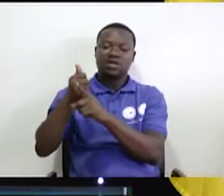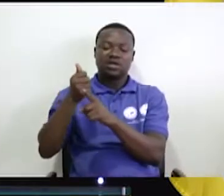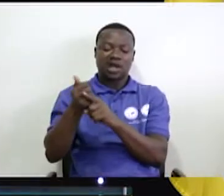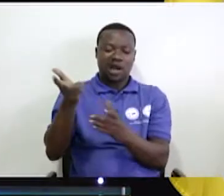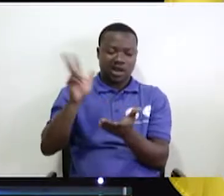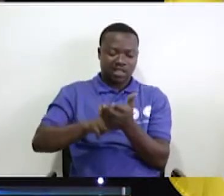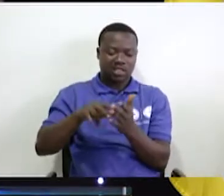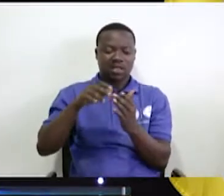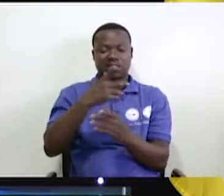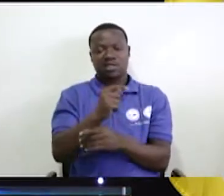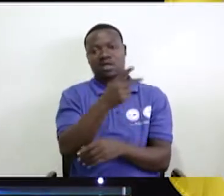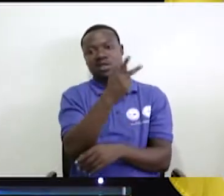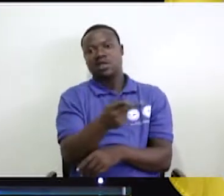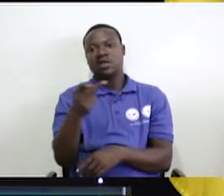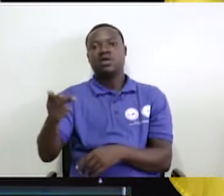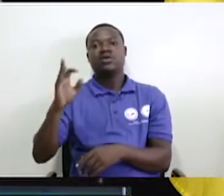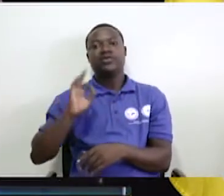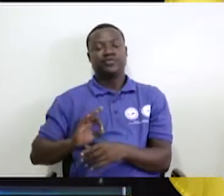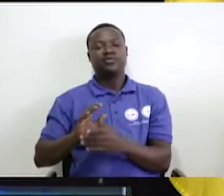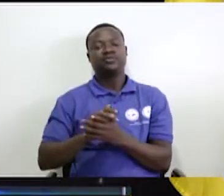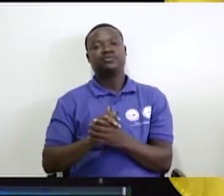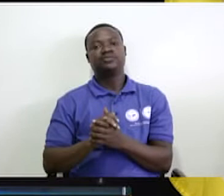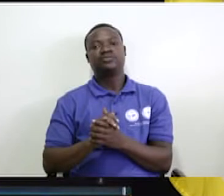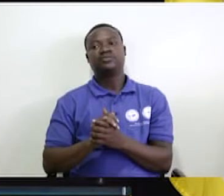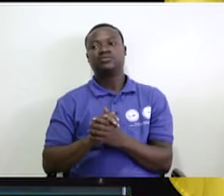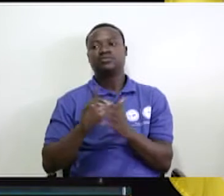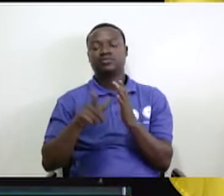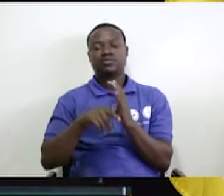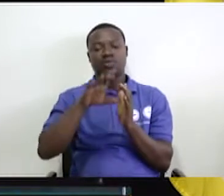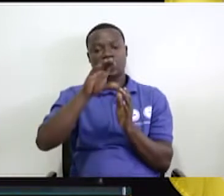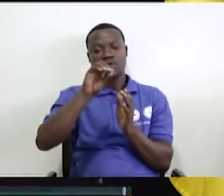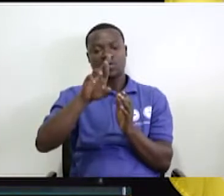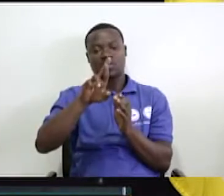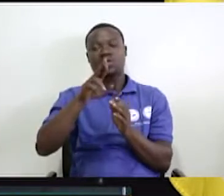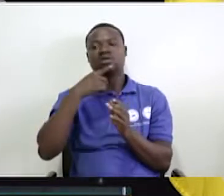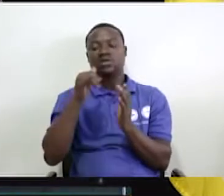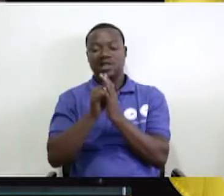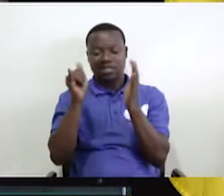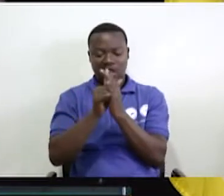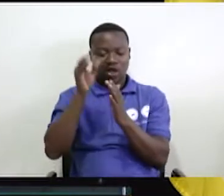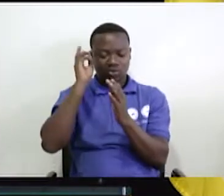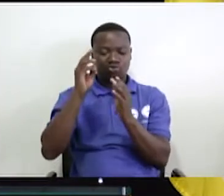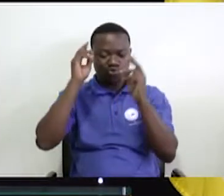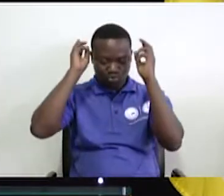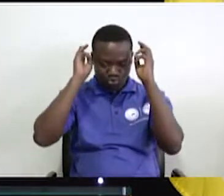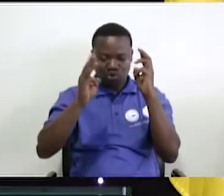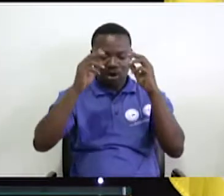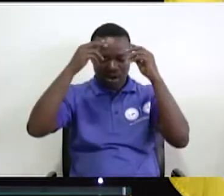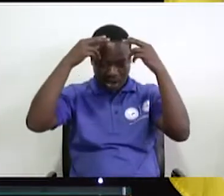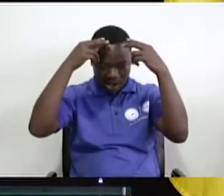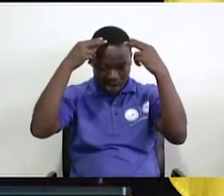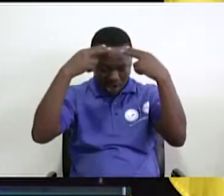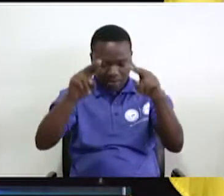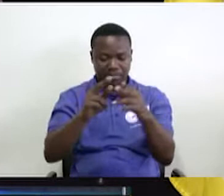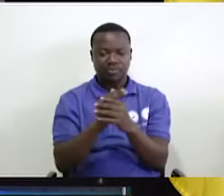inheritance. Ephesians so and Corinthians here he's saying that which is to come. And Corinthians for so said the ebe